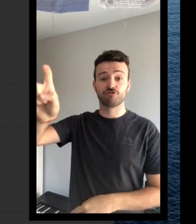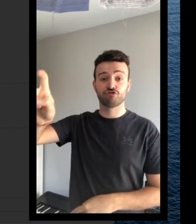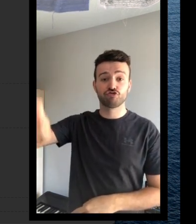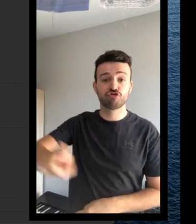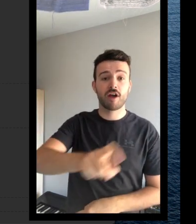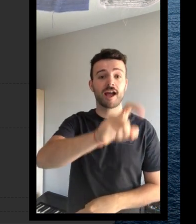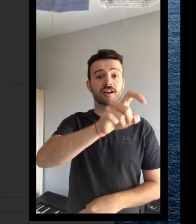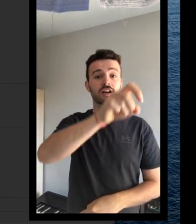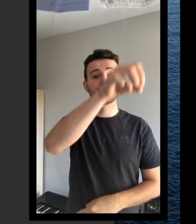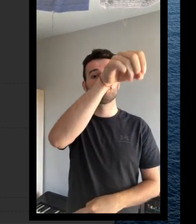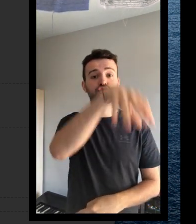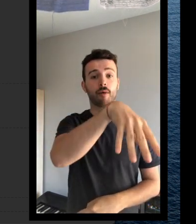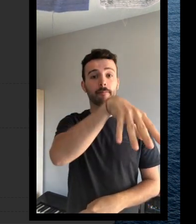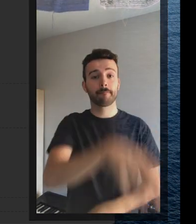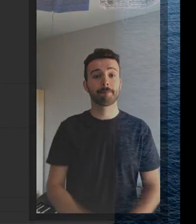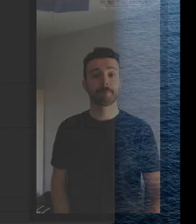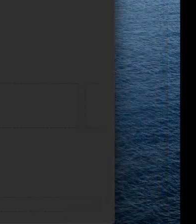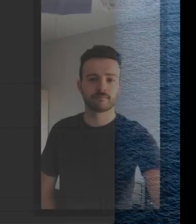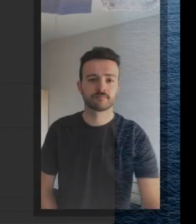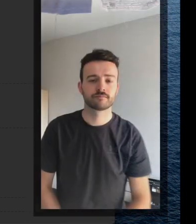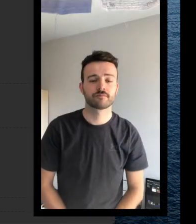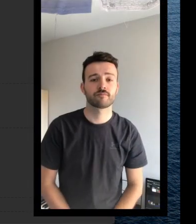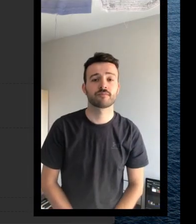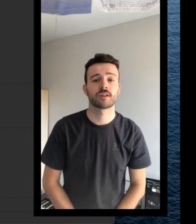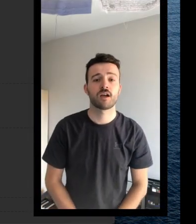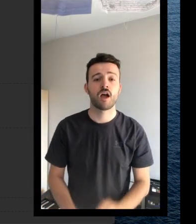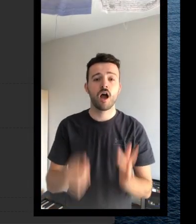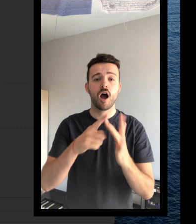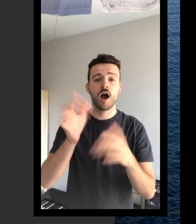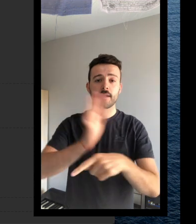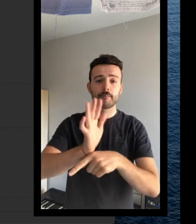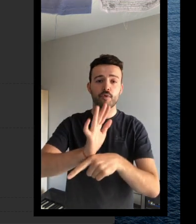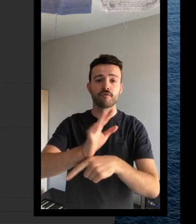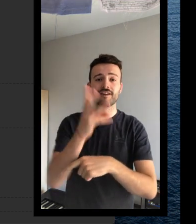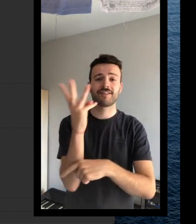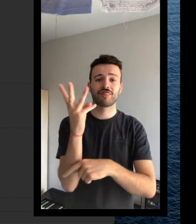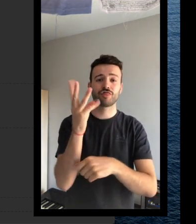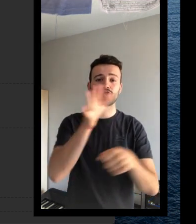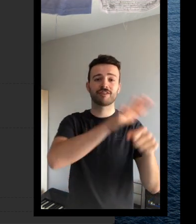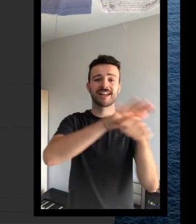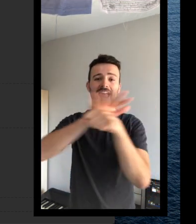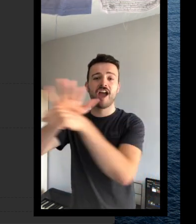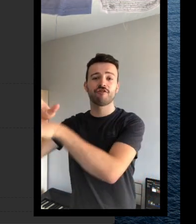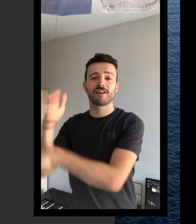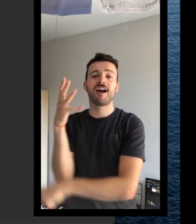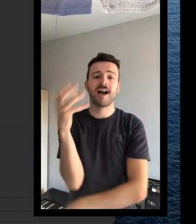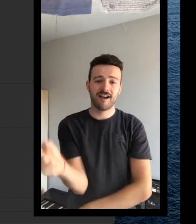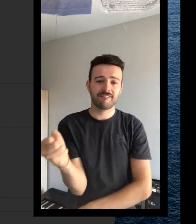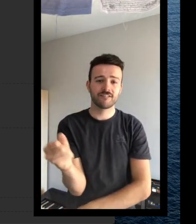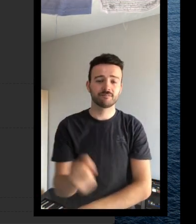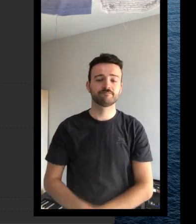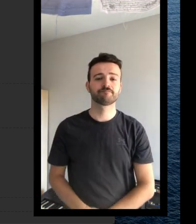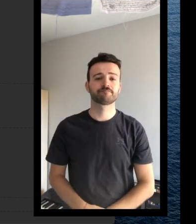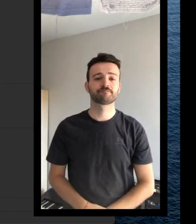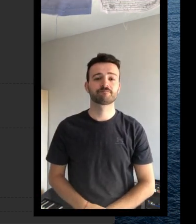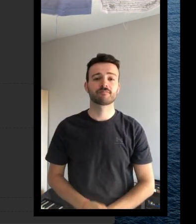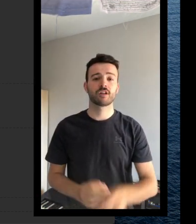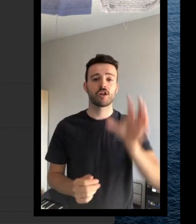you select your media, drag and drop it into the media box. iMovie has three key